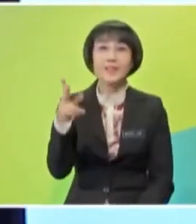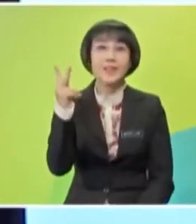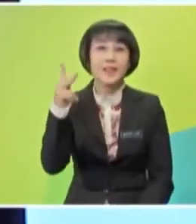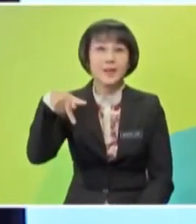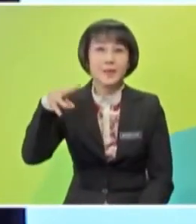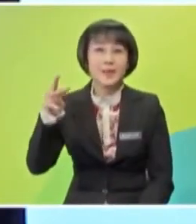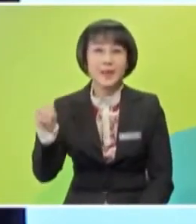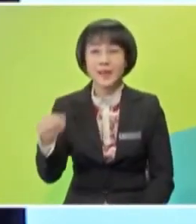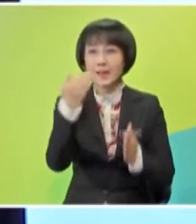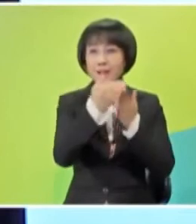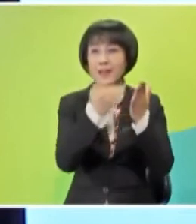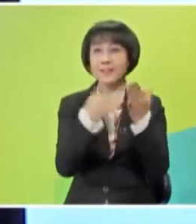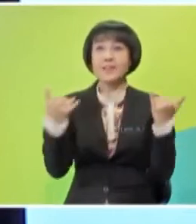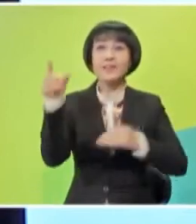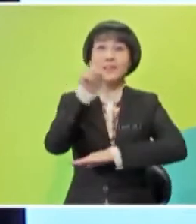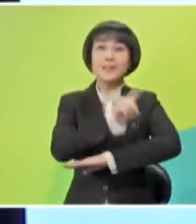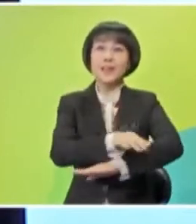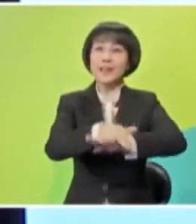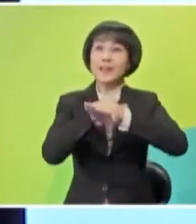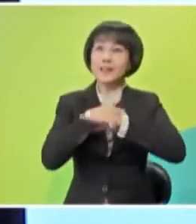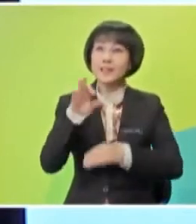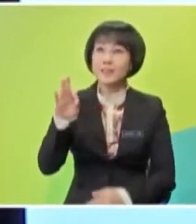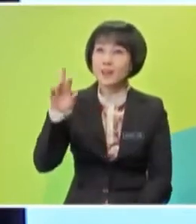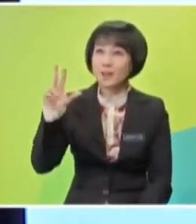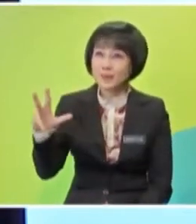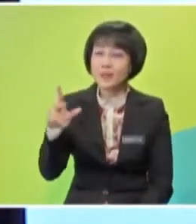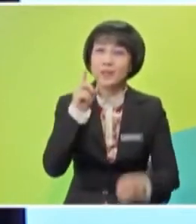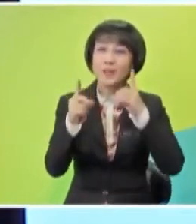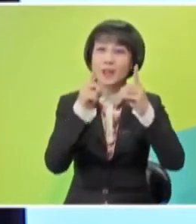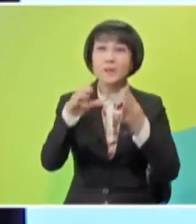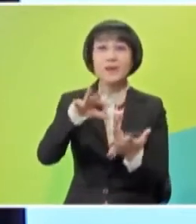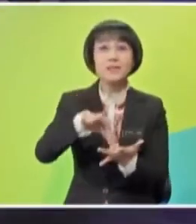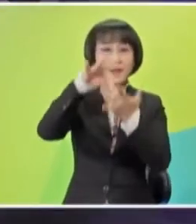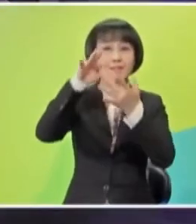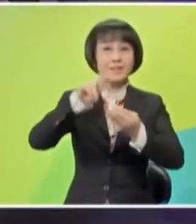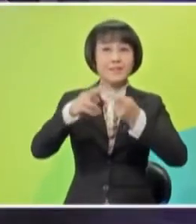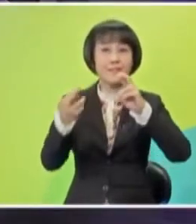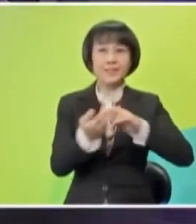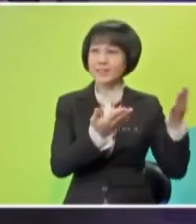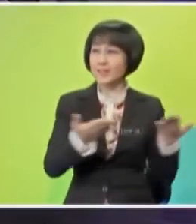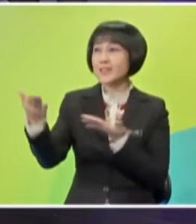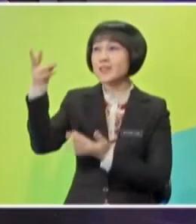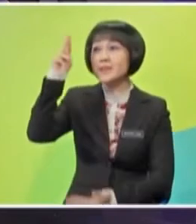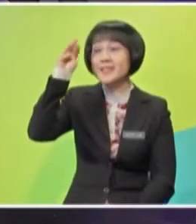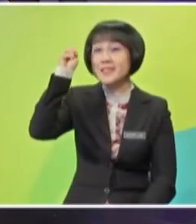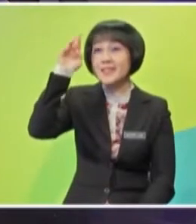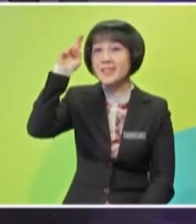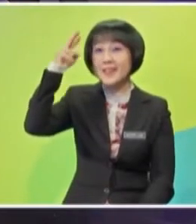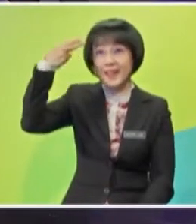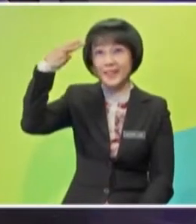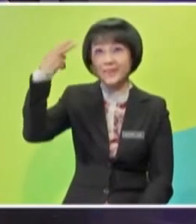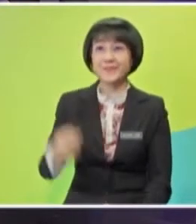English Form 3, and we are talking about special relationships. Now over to you, Mr. Hanin. Thank you, Sean. So now we are